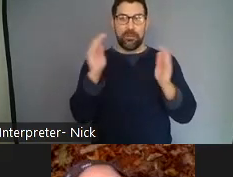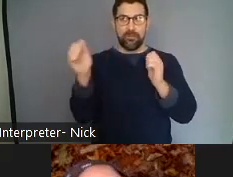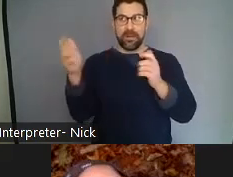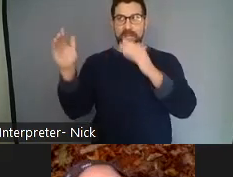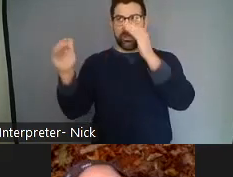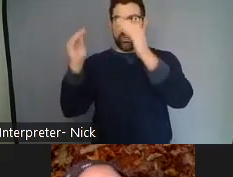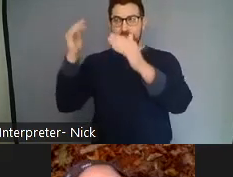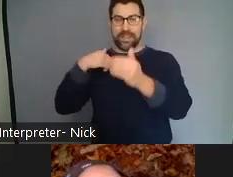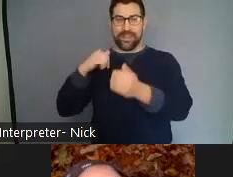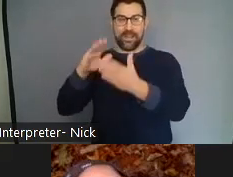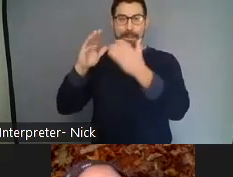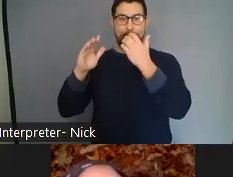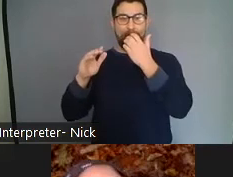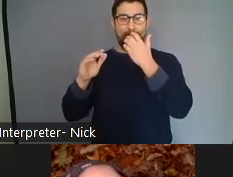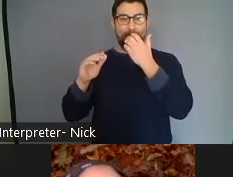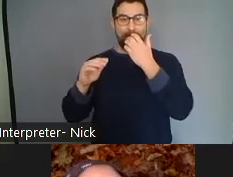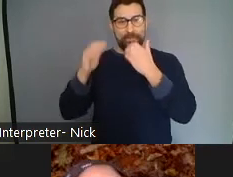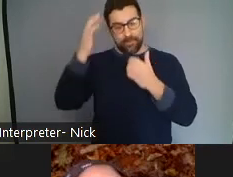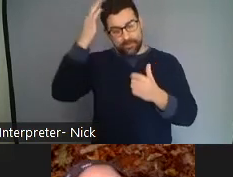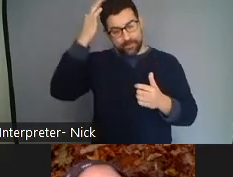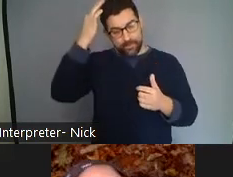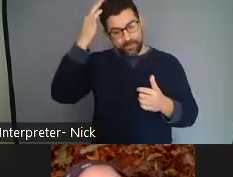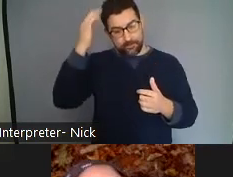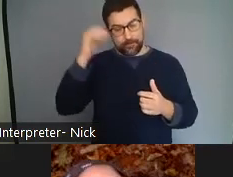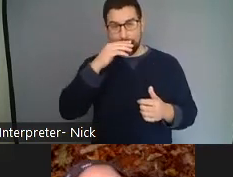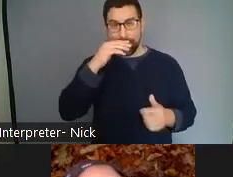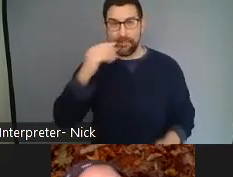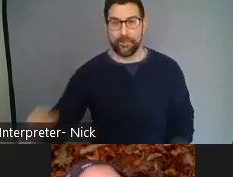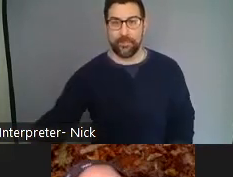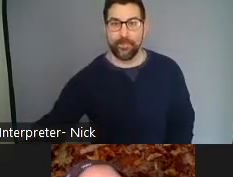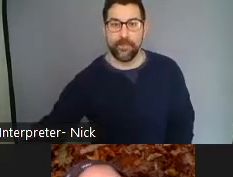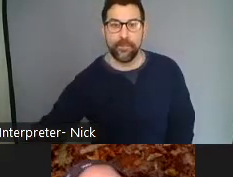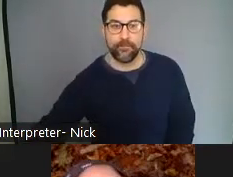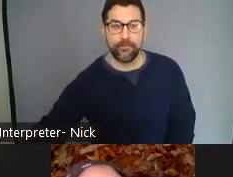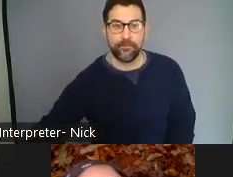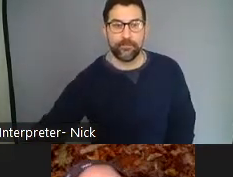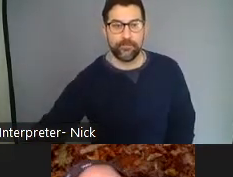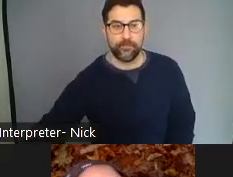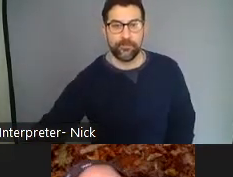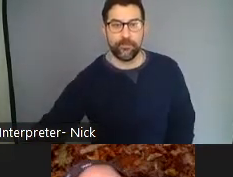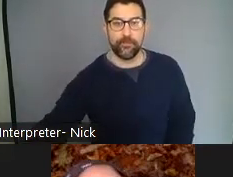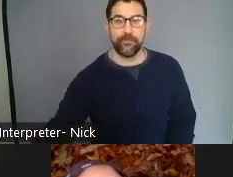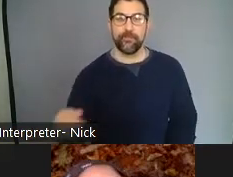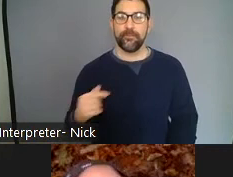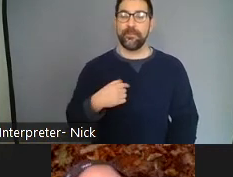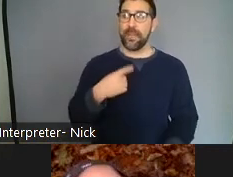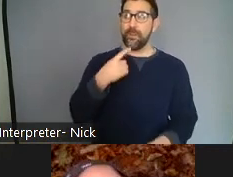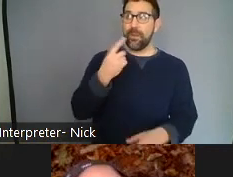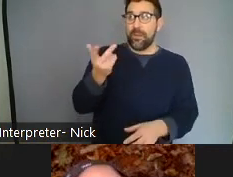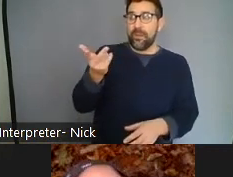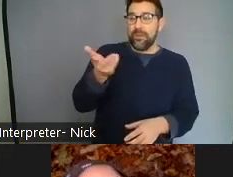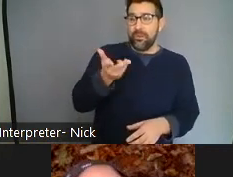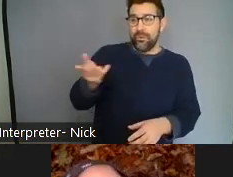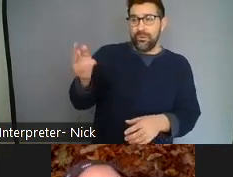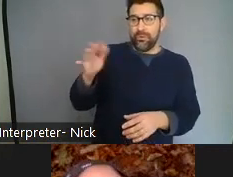my daily walks. So thank you for that. I was going to say it a little differently. If you all aren't